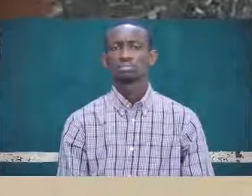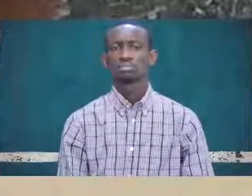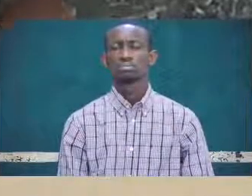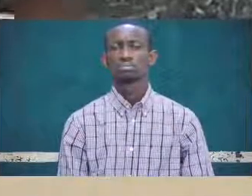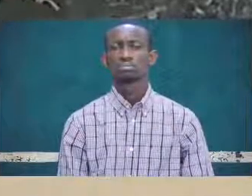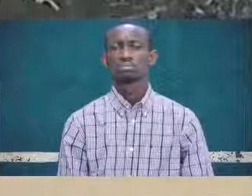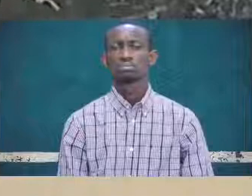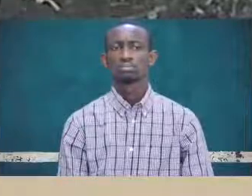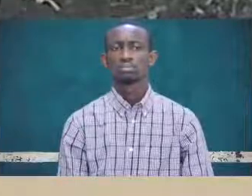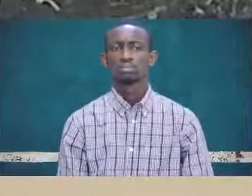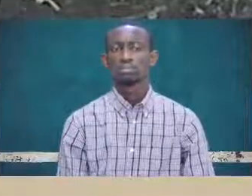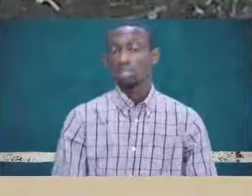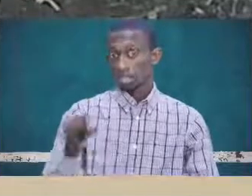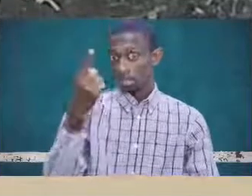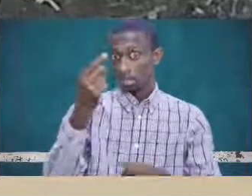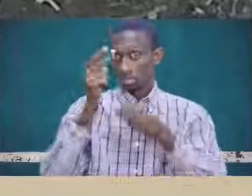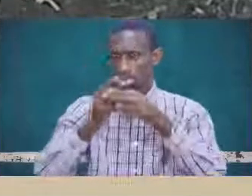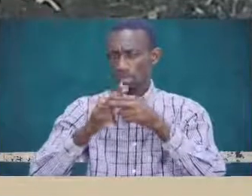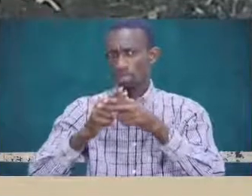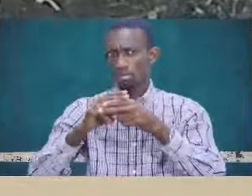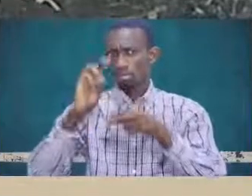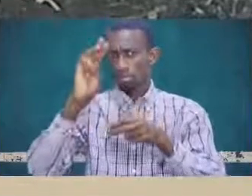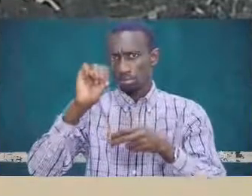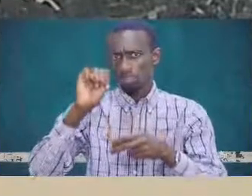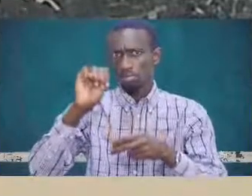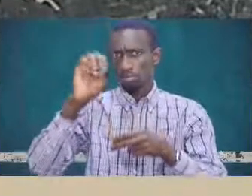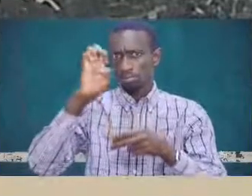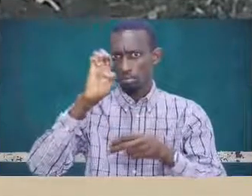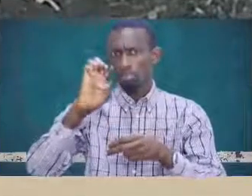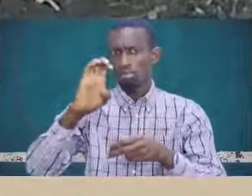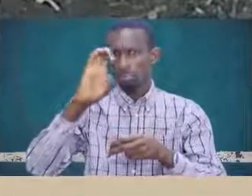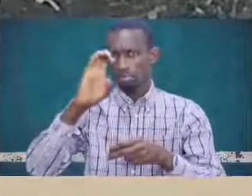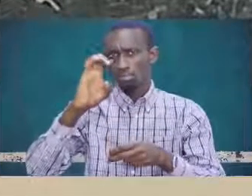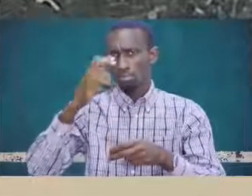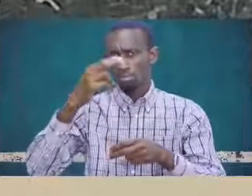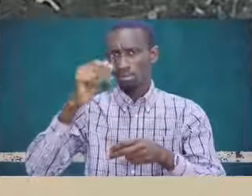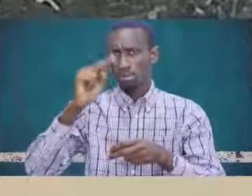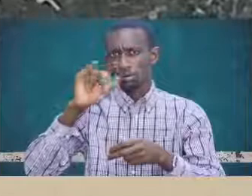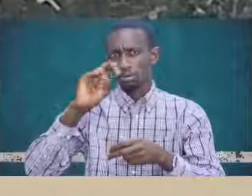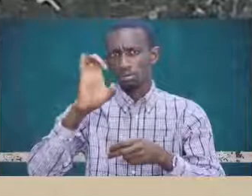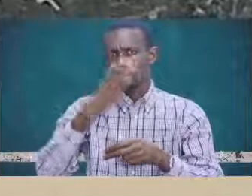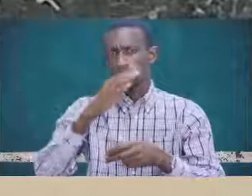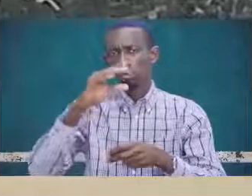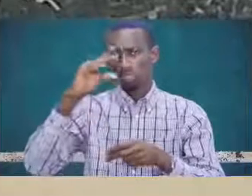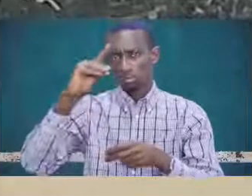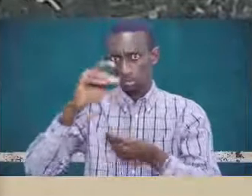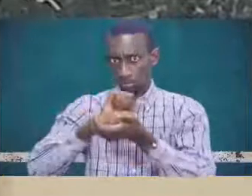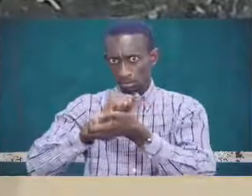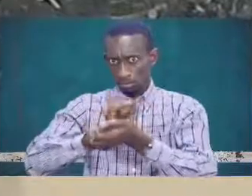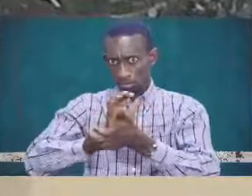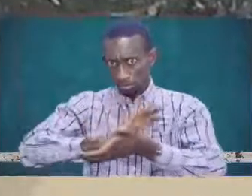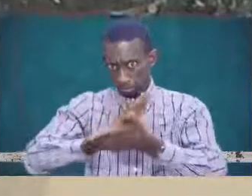Another one is called chemical digestion. Number two is chemical digestion. If I say